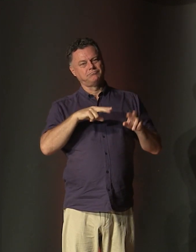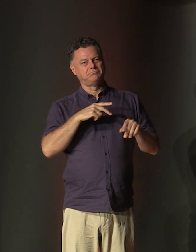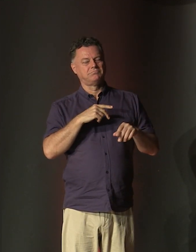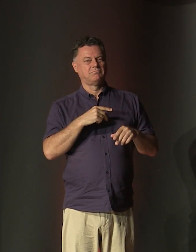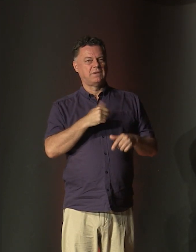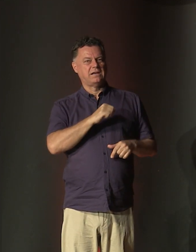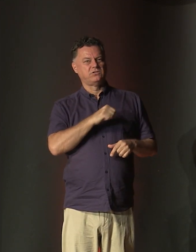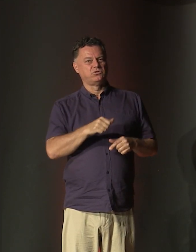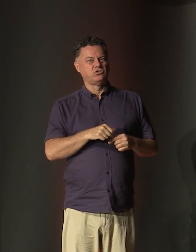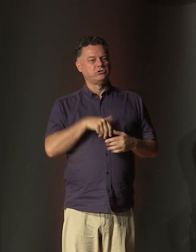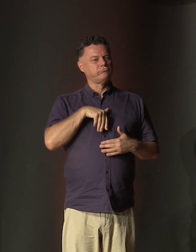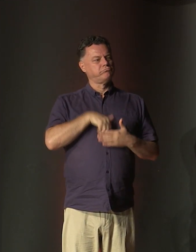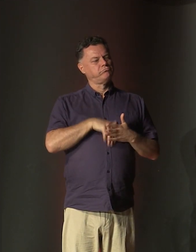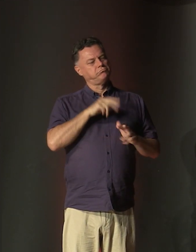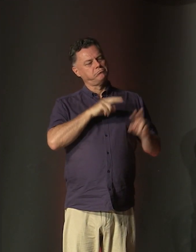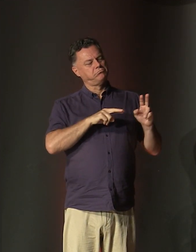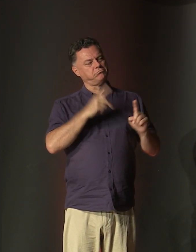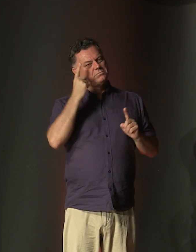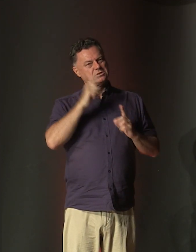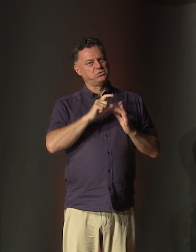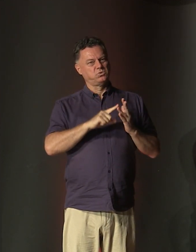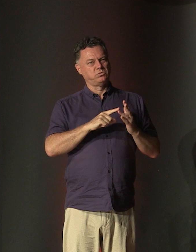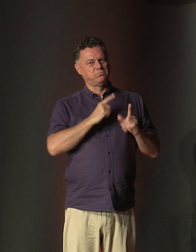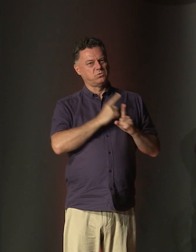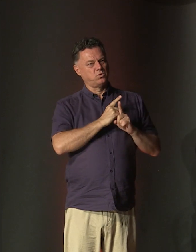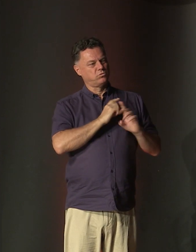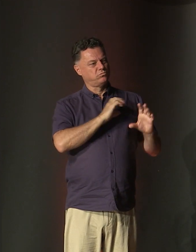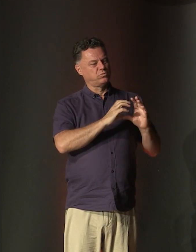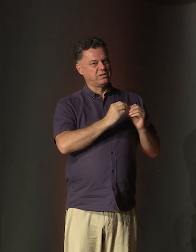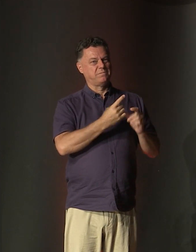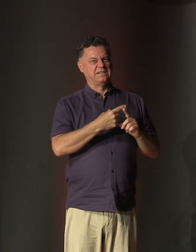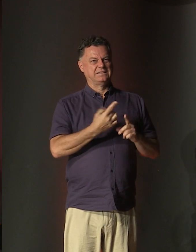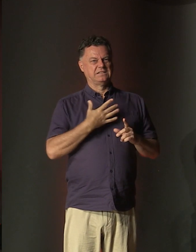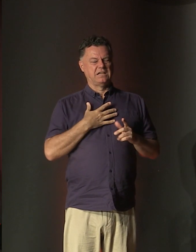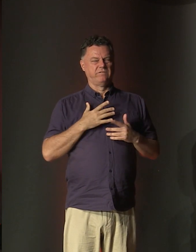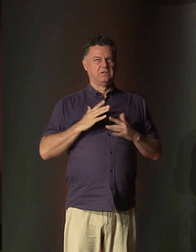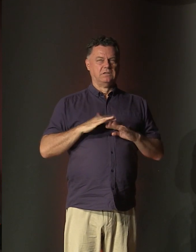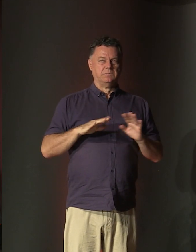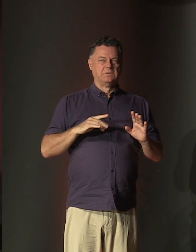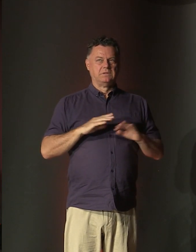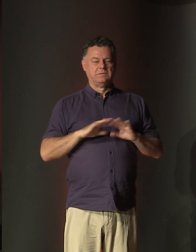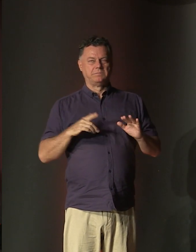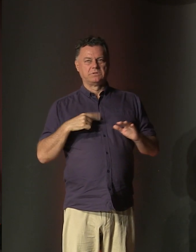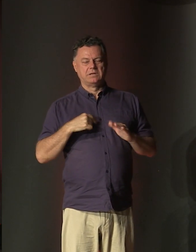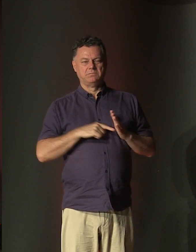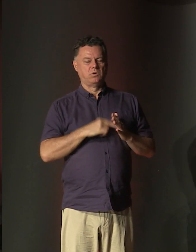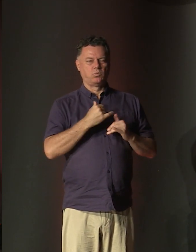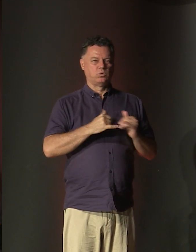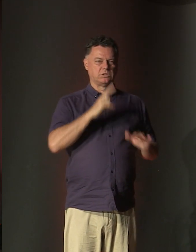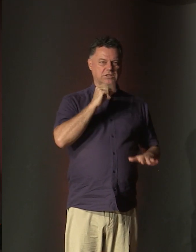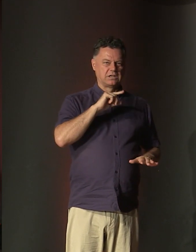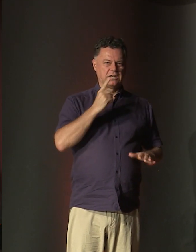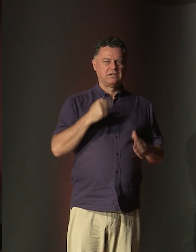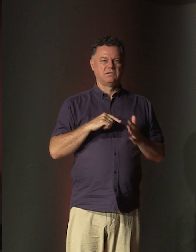and do to each other and to ourselves, this is